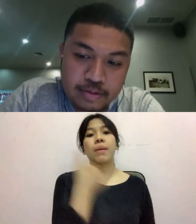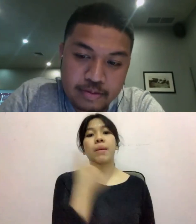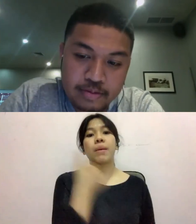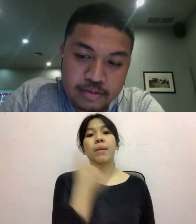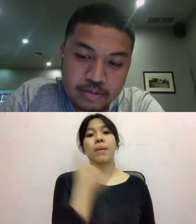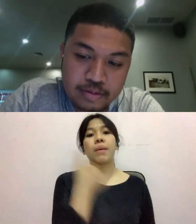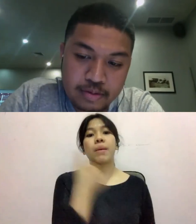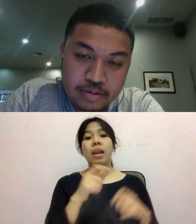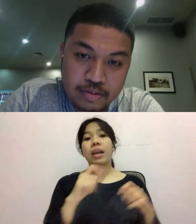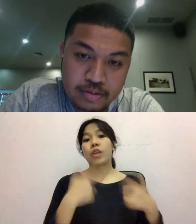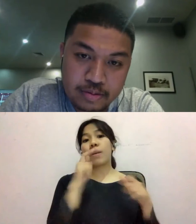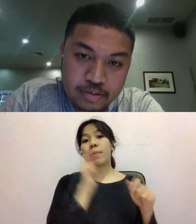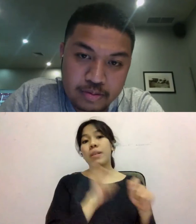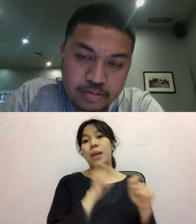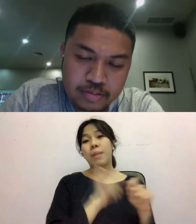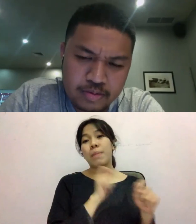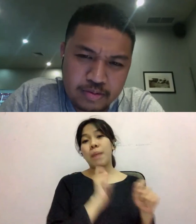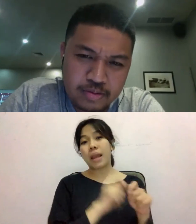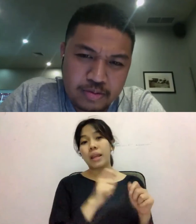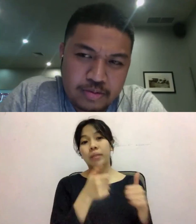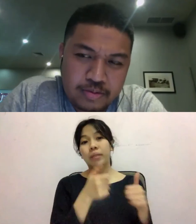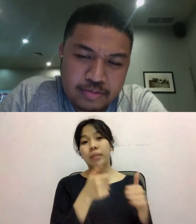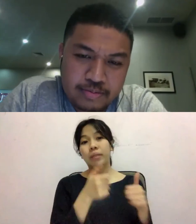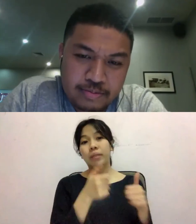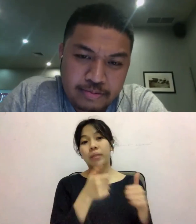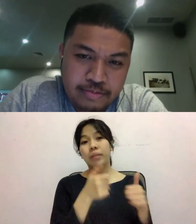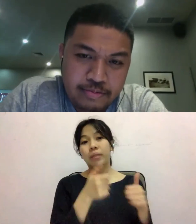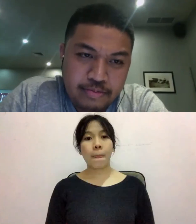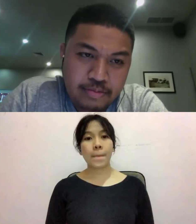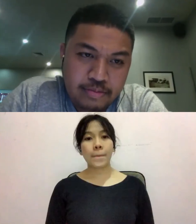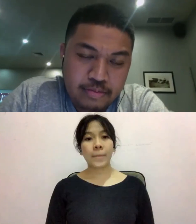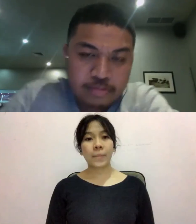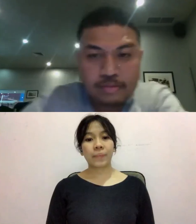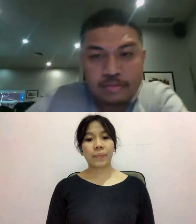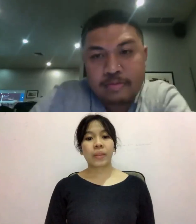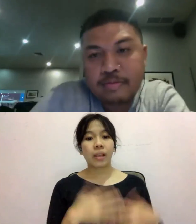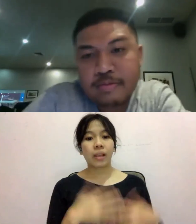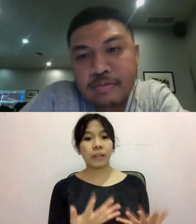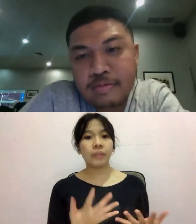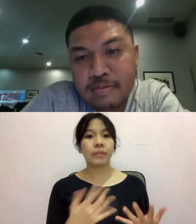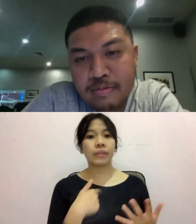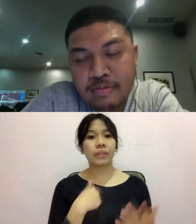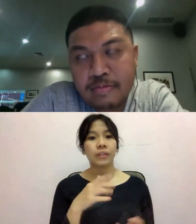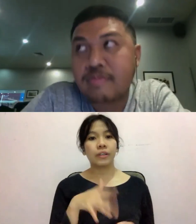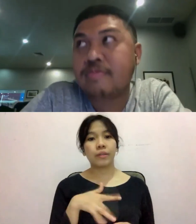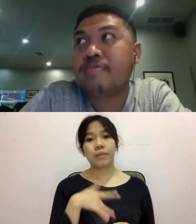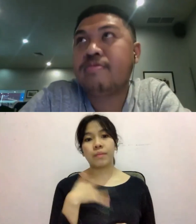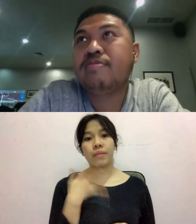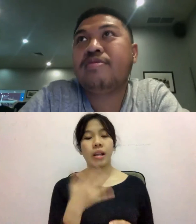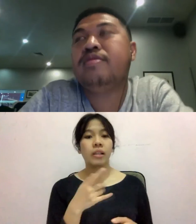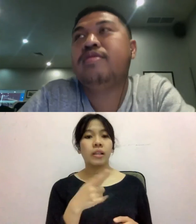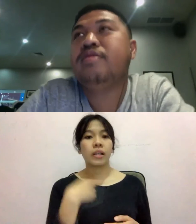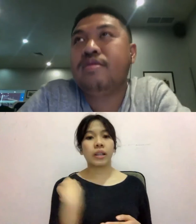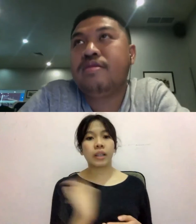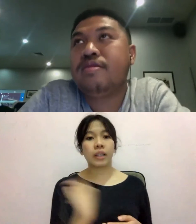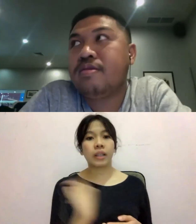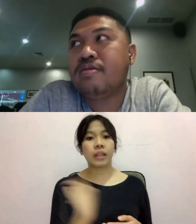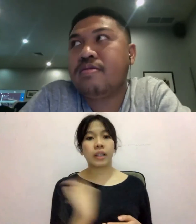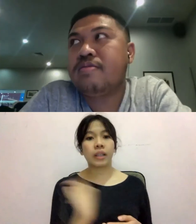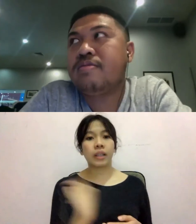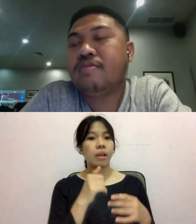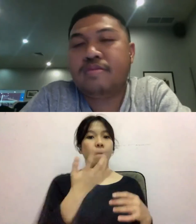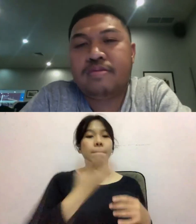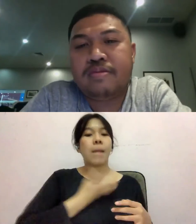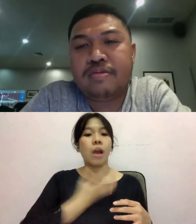true. And that's a lot of unpacking to do to realize that we deserve a better relationship with our